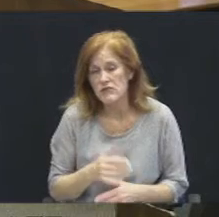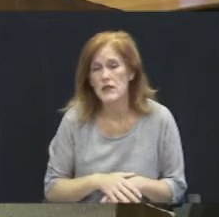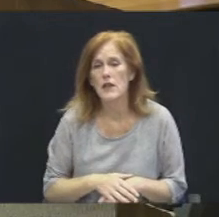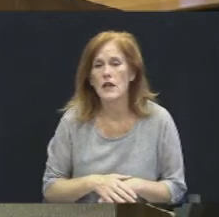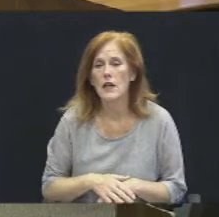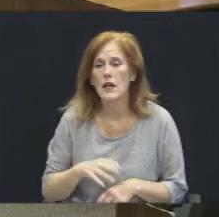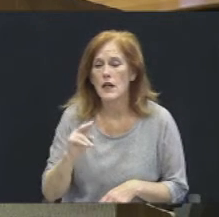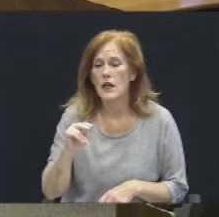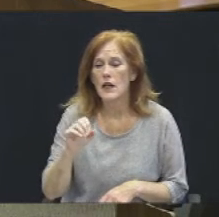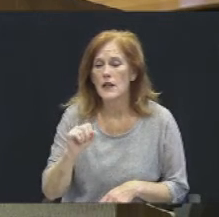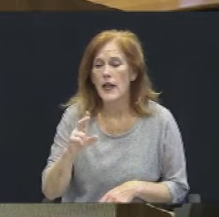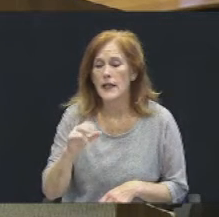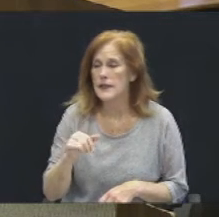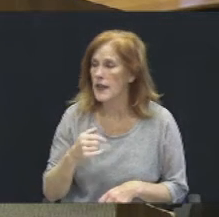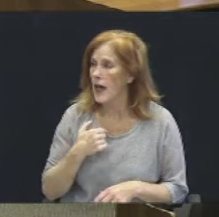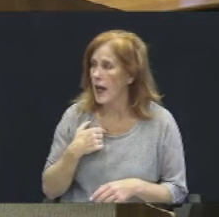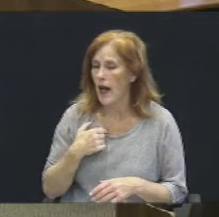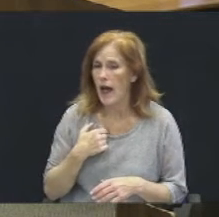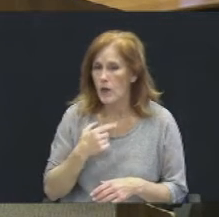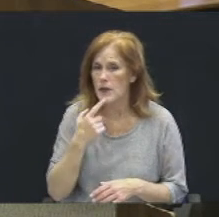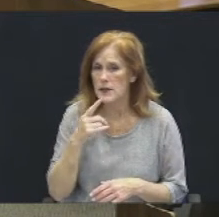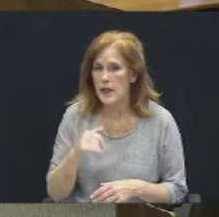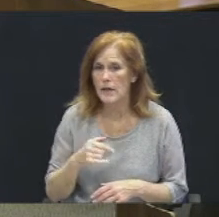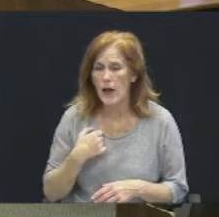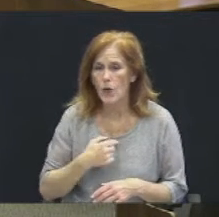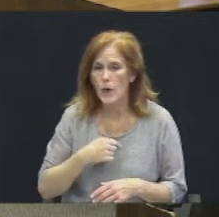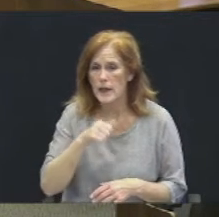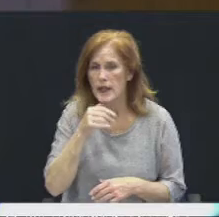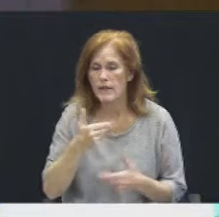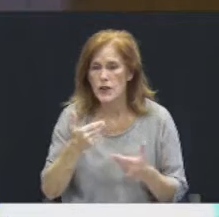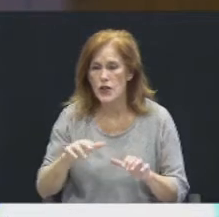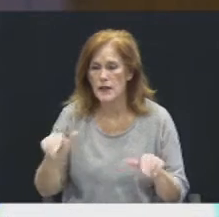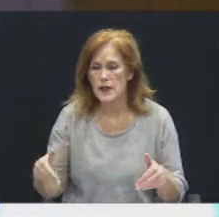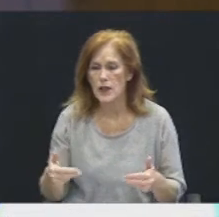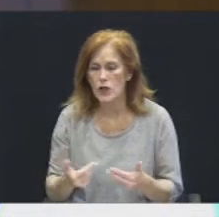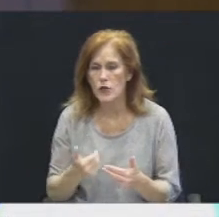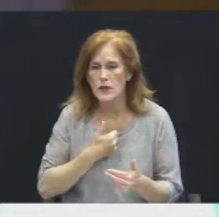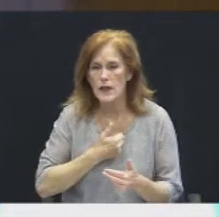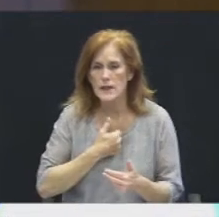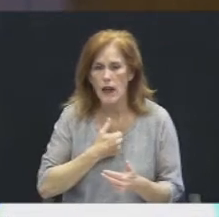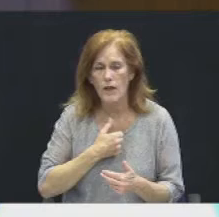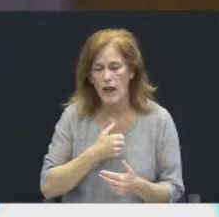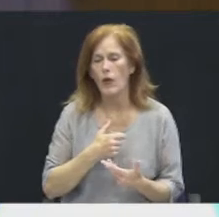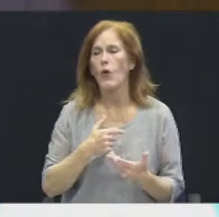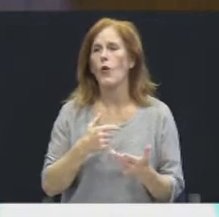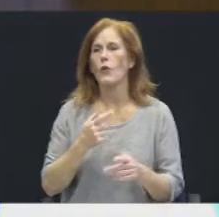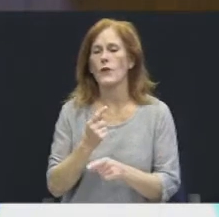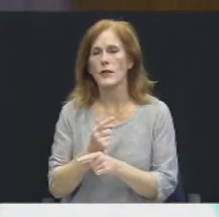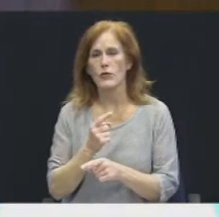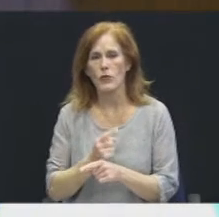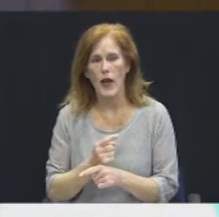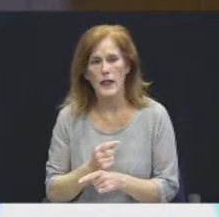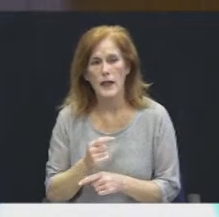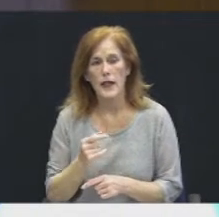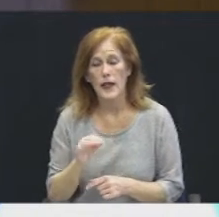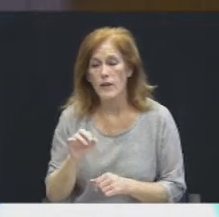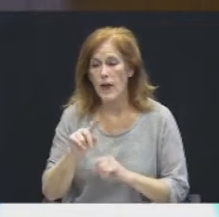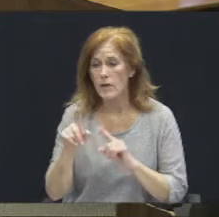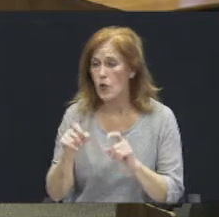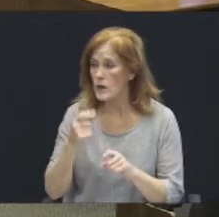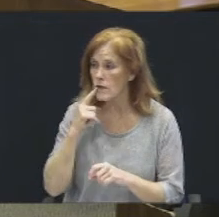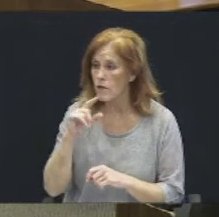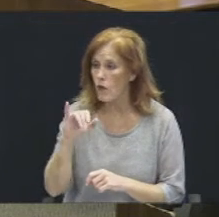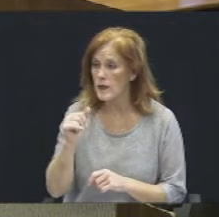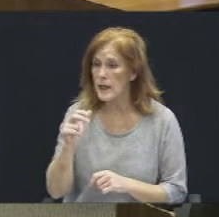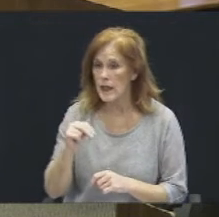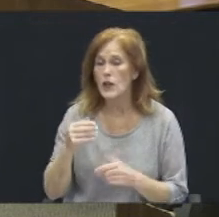And I think I was just going to say, we didn't have a chance to introduce ourselves. I got to thinking about that. If you would, if you have a question for Ian,